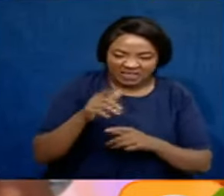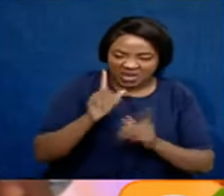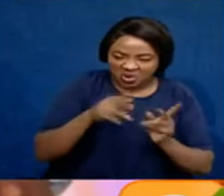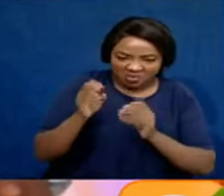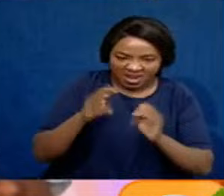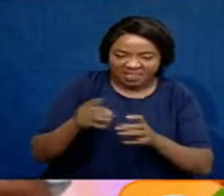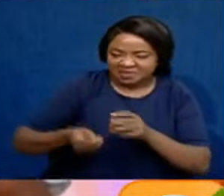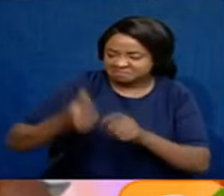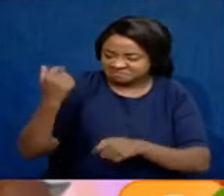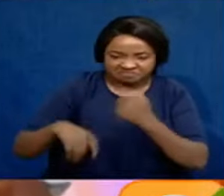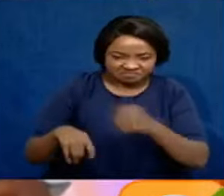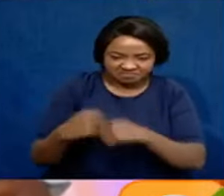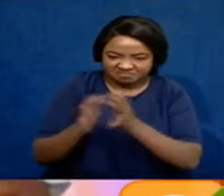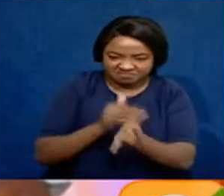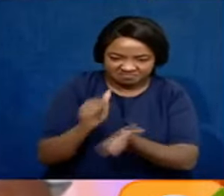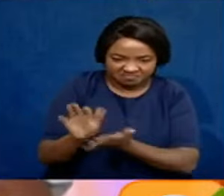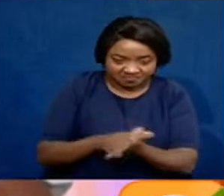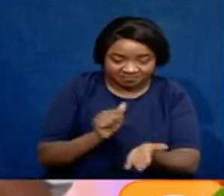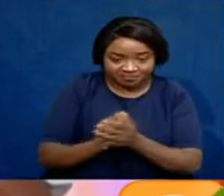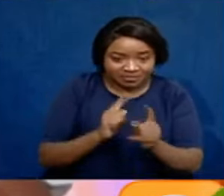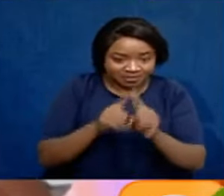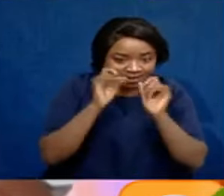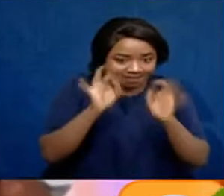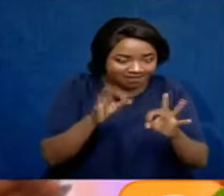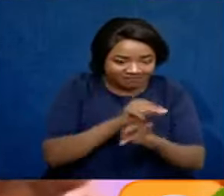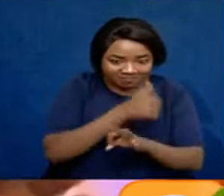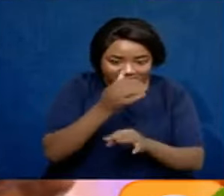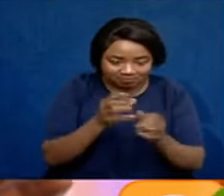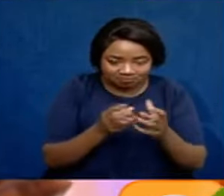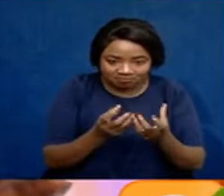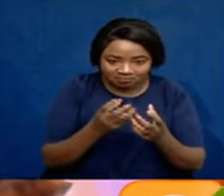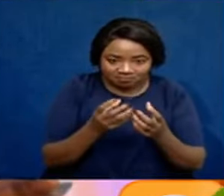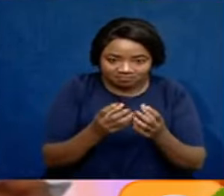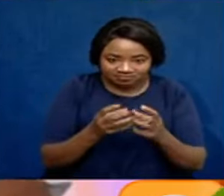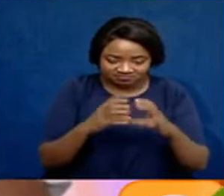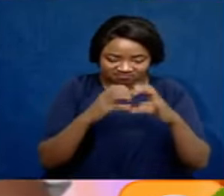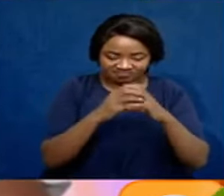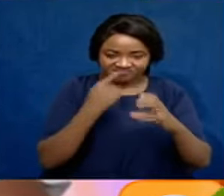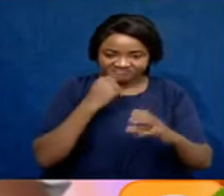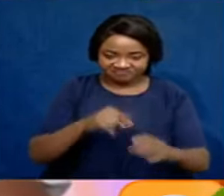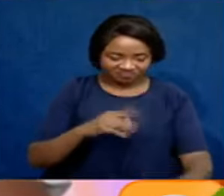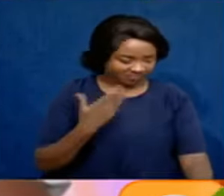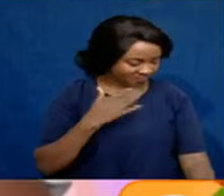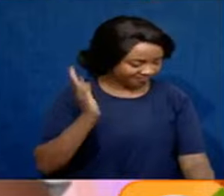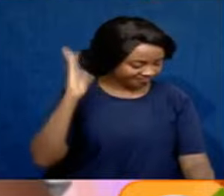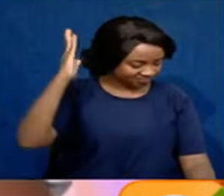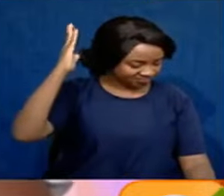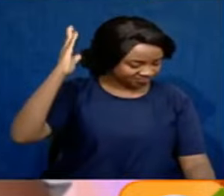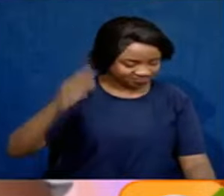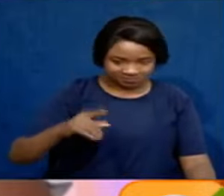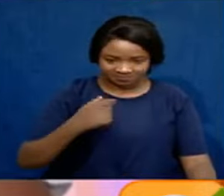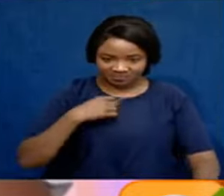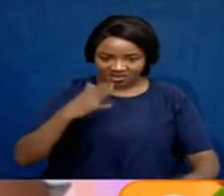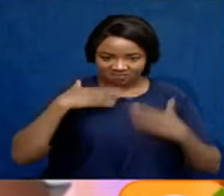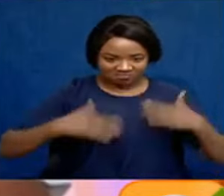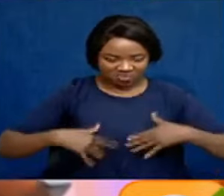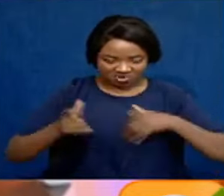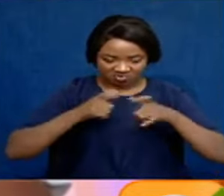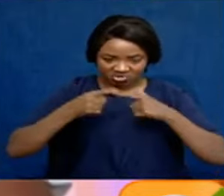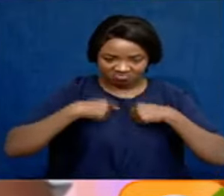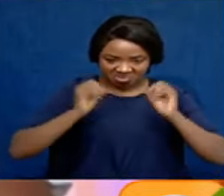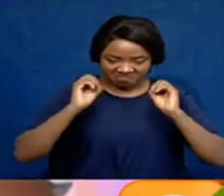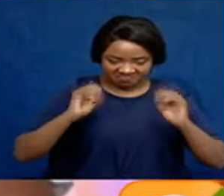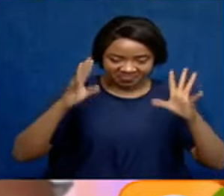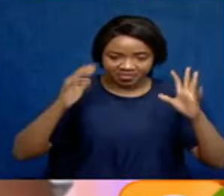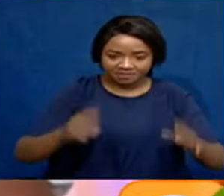is autonomy, such that some cells decide we are no longer being controlled by the body, they continue producing themselves or